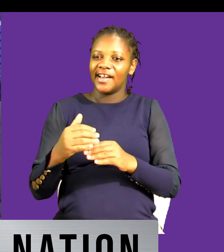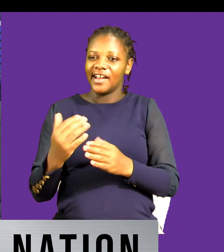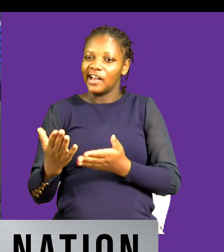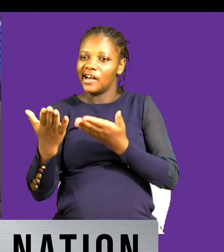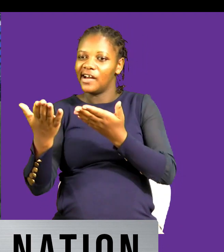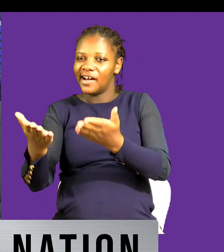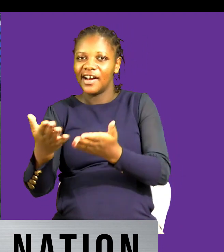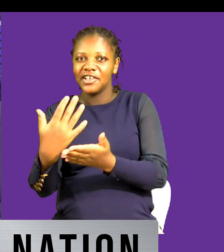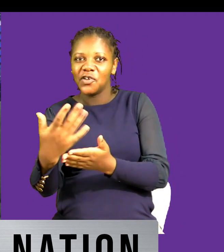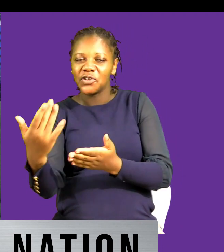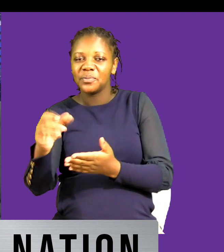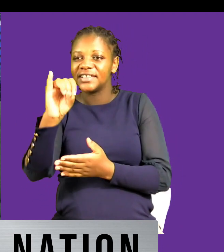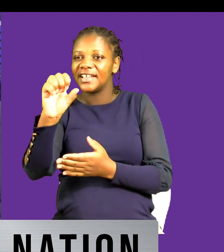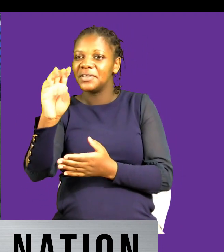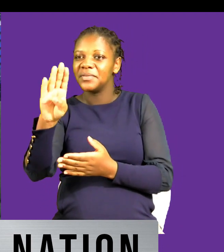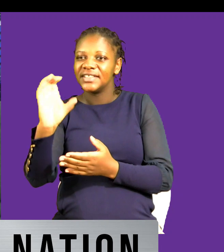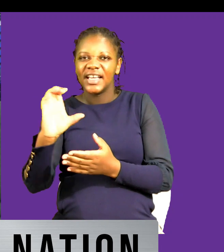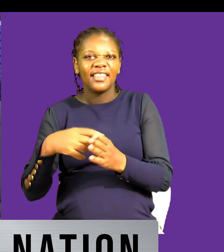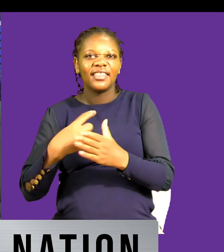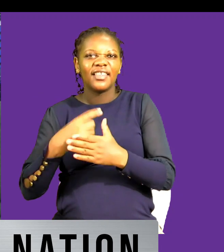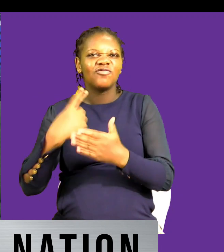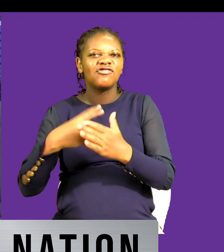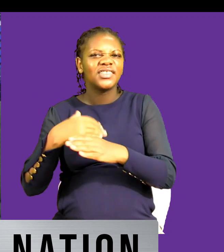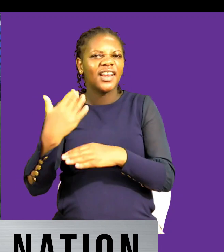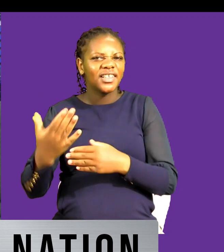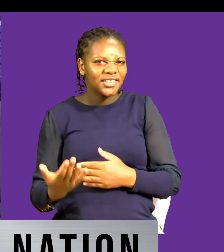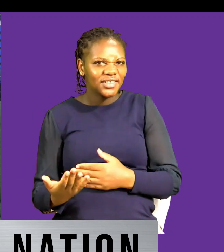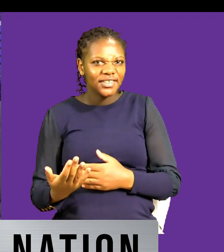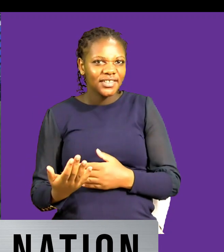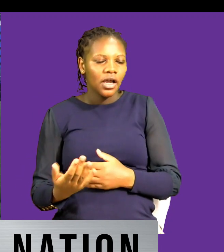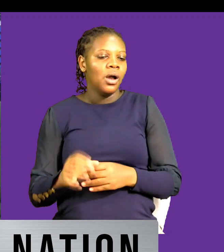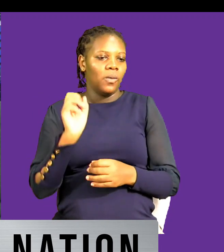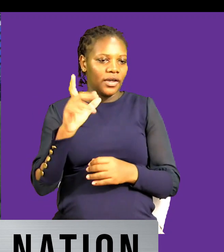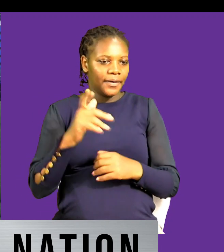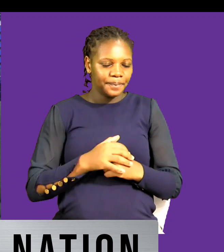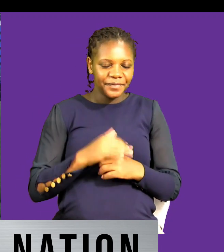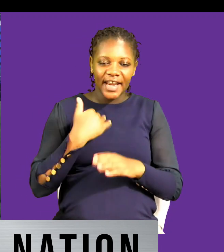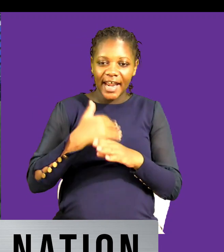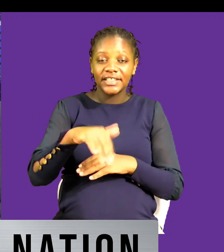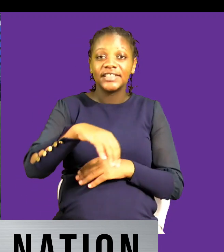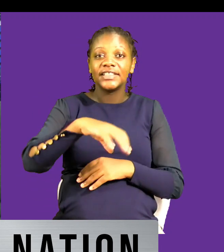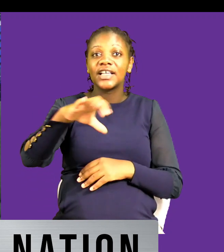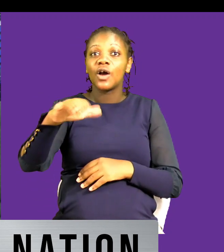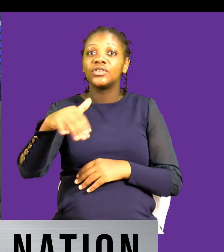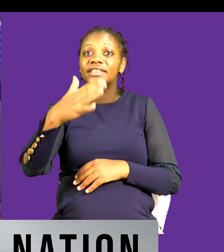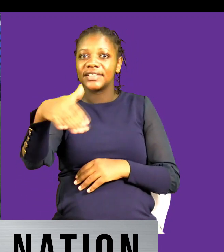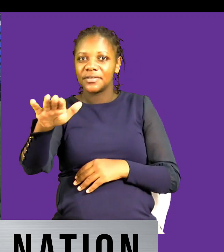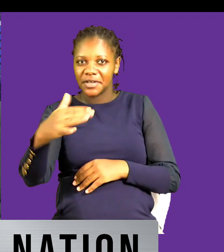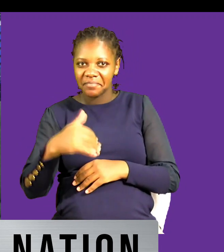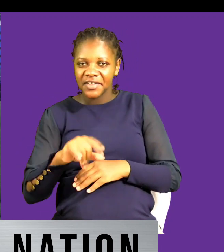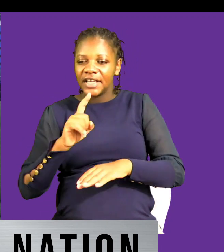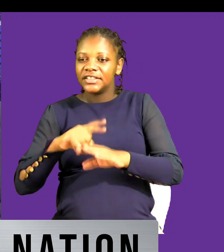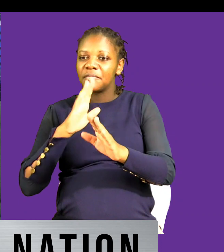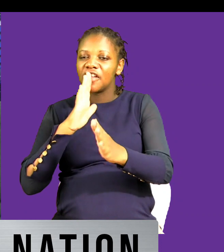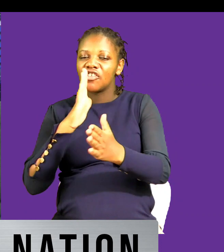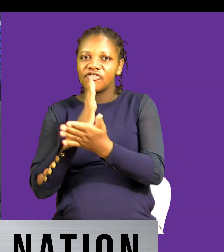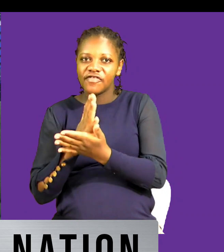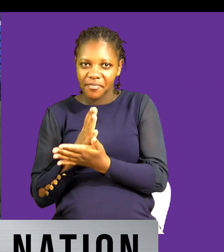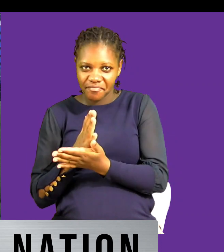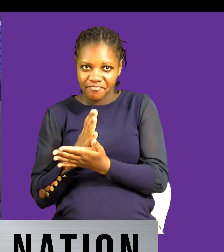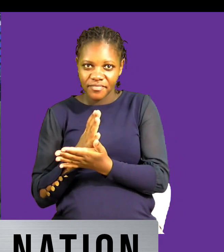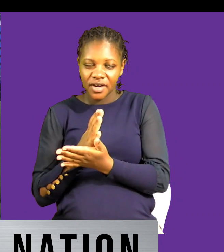IBC, it will be taken through the county assemblies. Once they confirmed that there's 1 million signatures... Oh, so it's the referendum. It